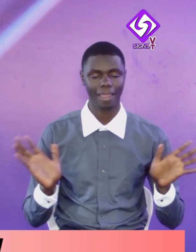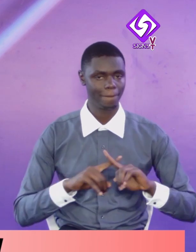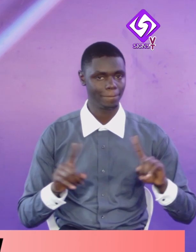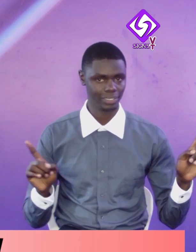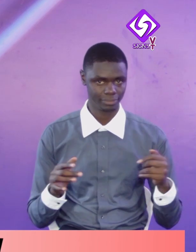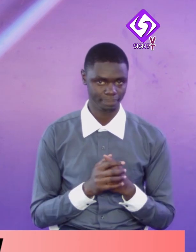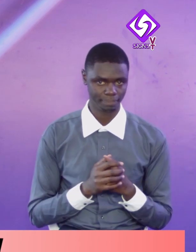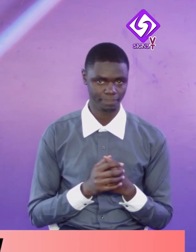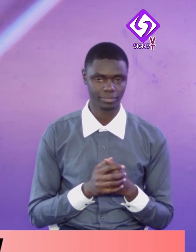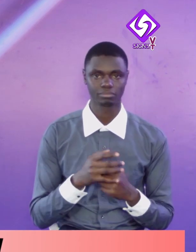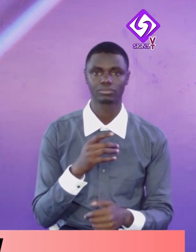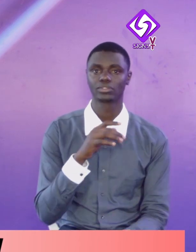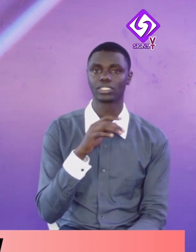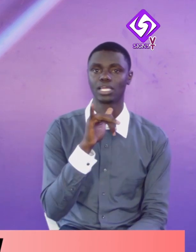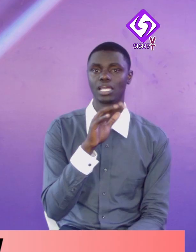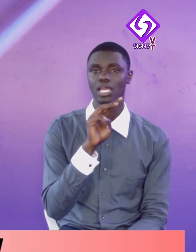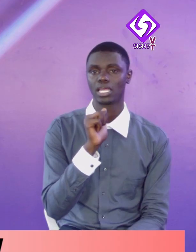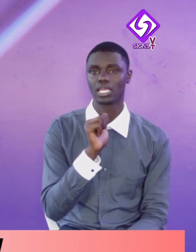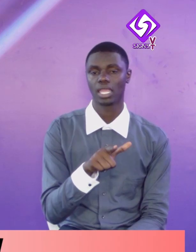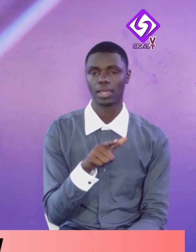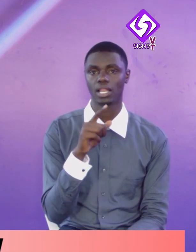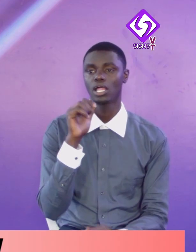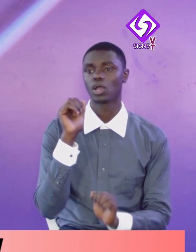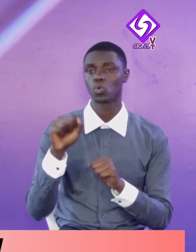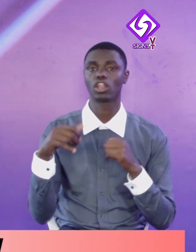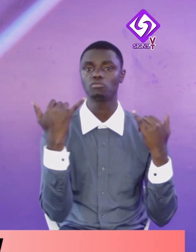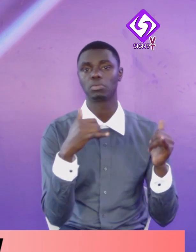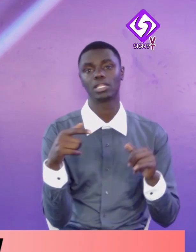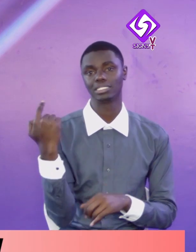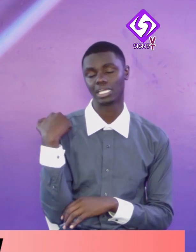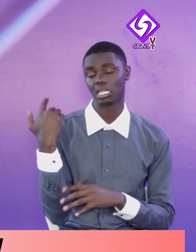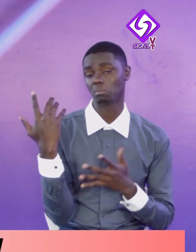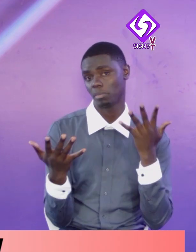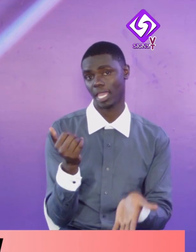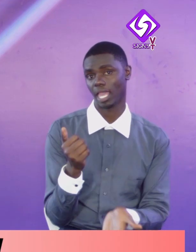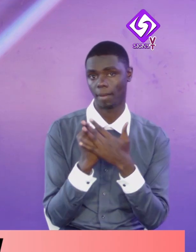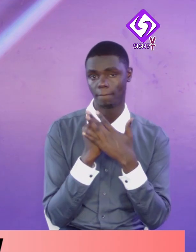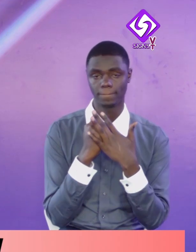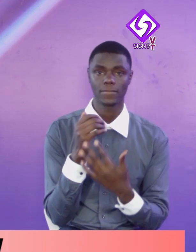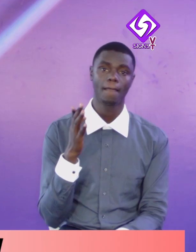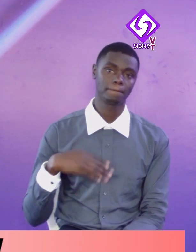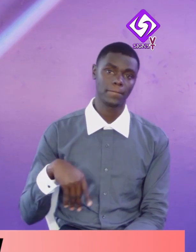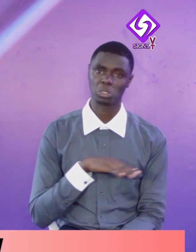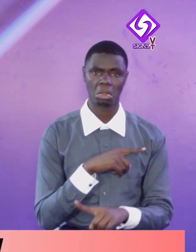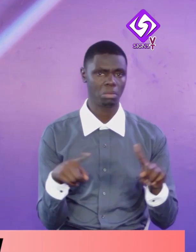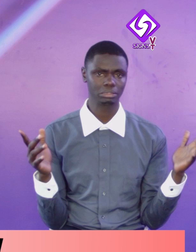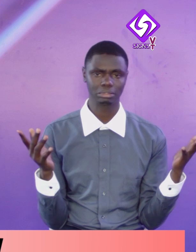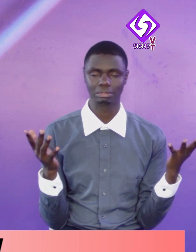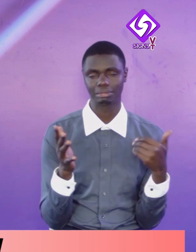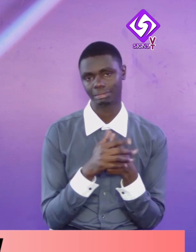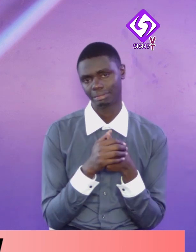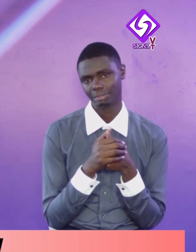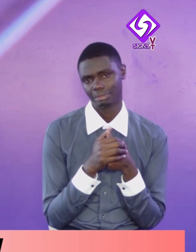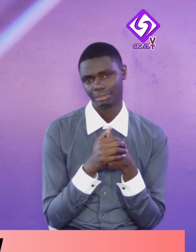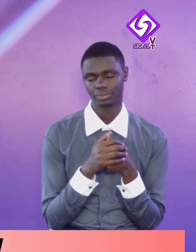Lamine Yamal, if he could have played that game yesterday, he could have helped Barcelona, but because